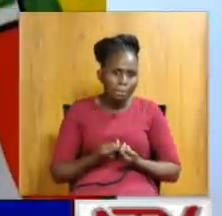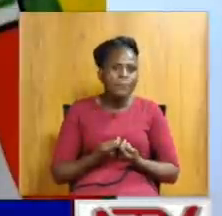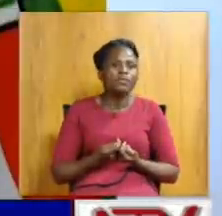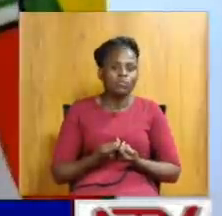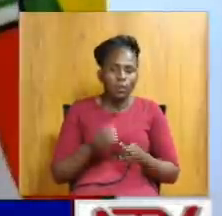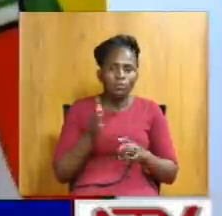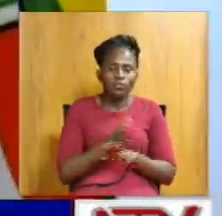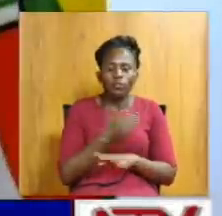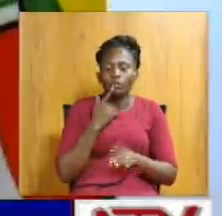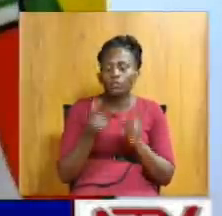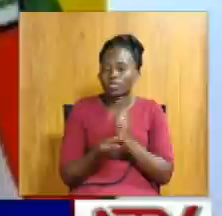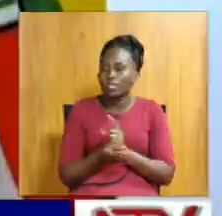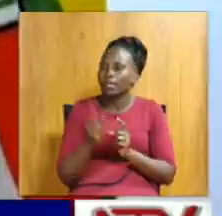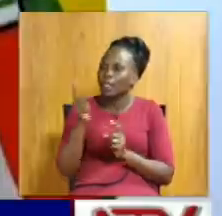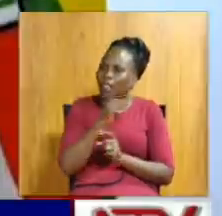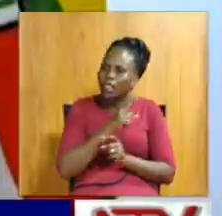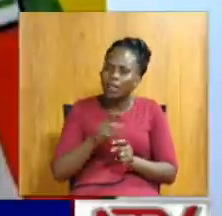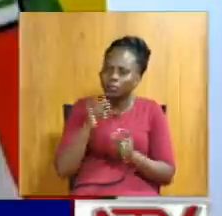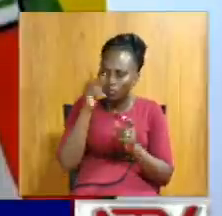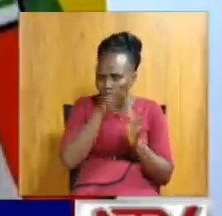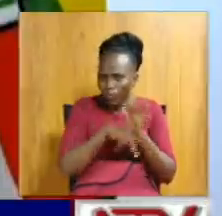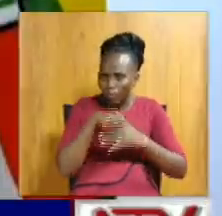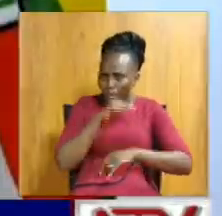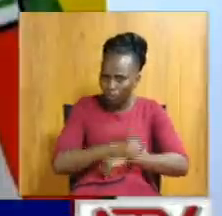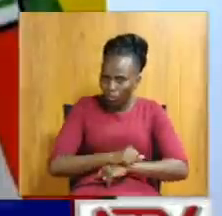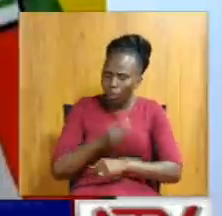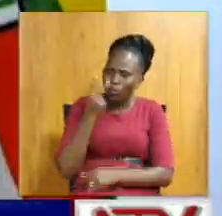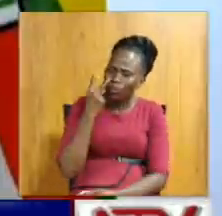nearby primary school, and saw